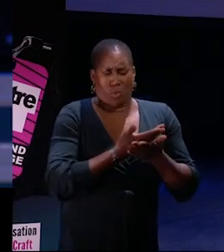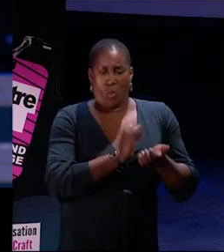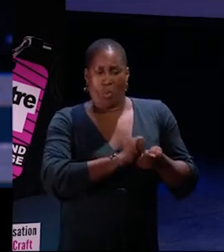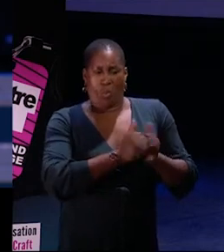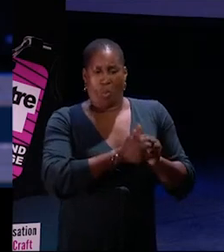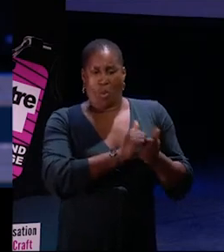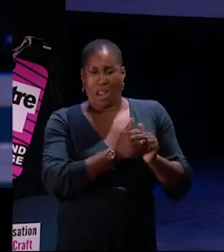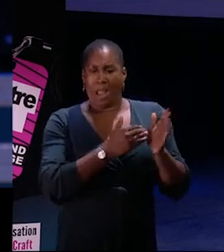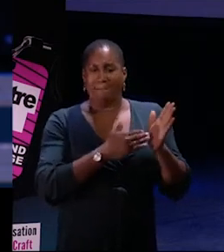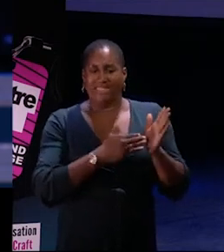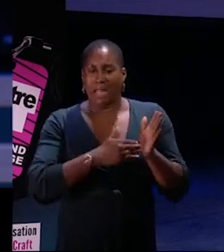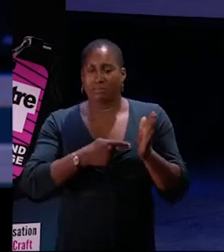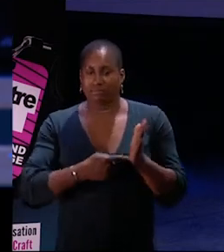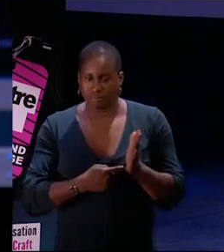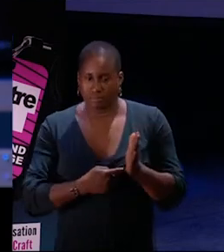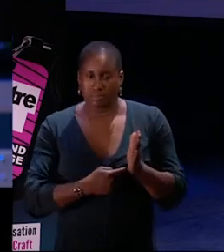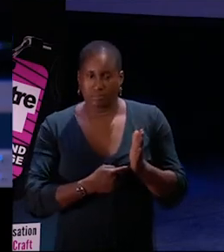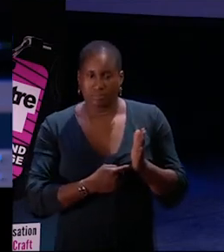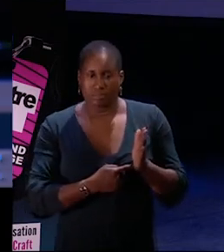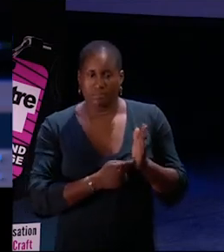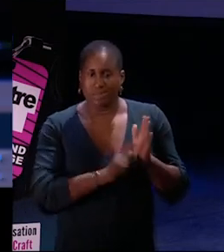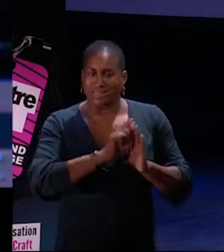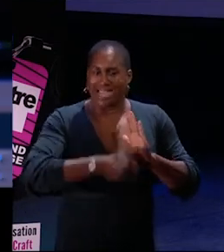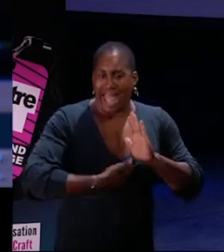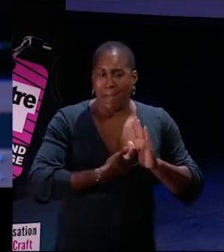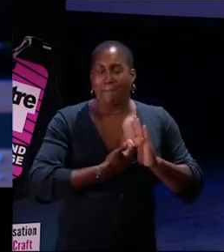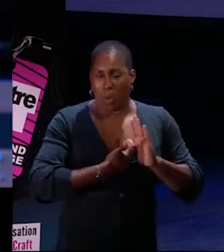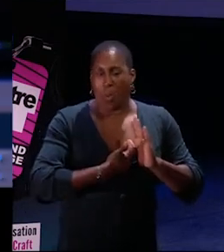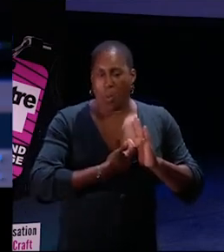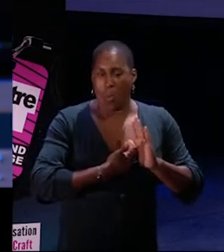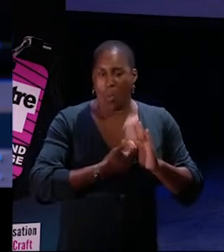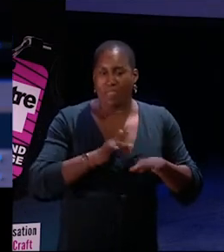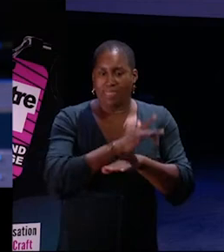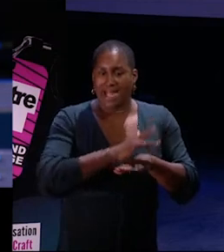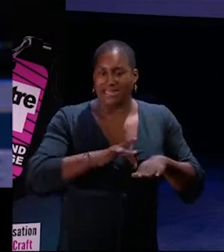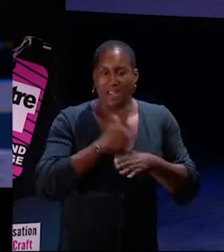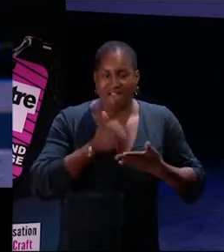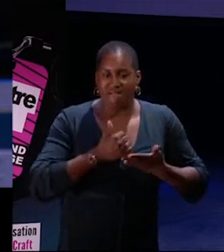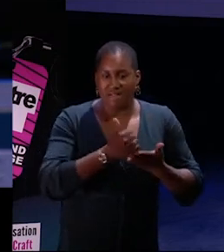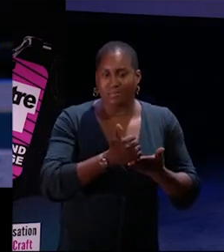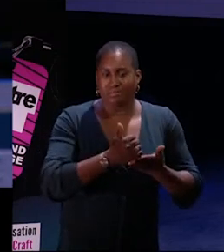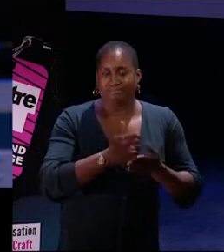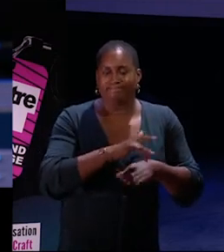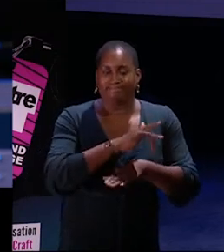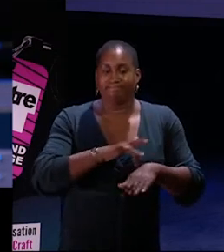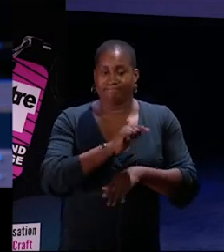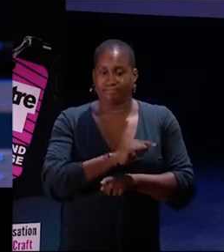works for Ramps on the Moon, which is a disabled theatre advisory company and theatre company itself.